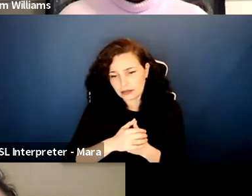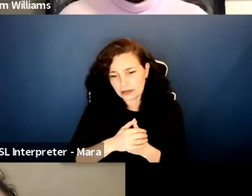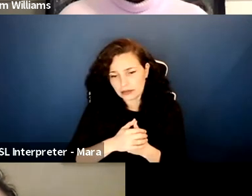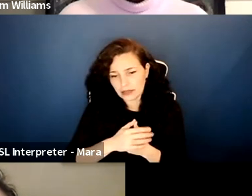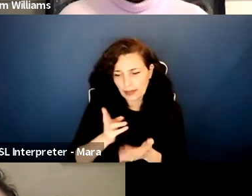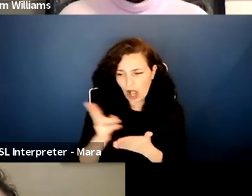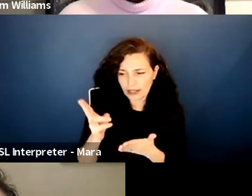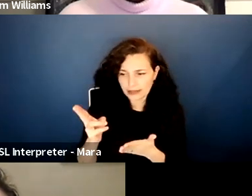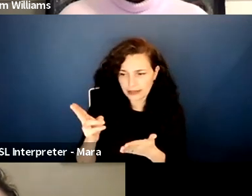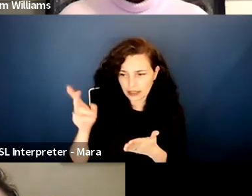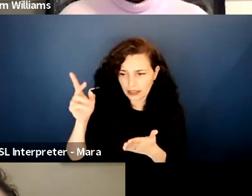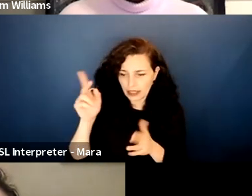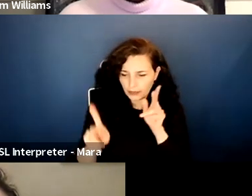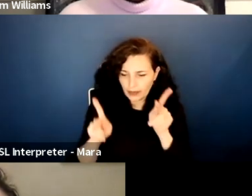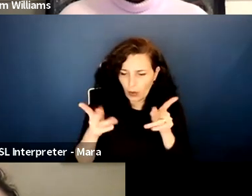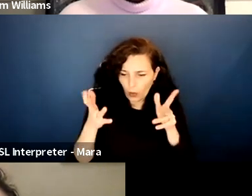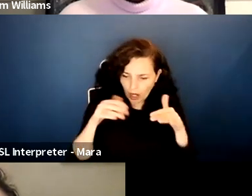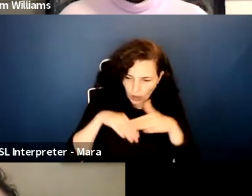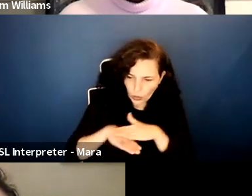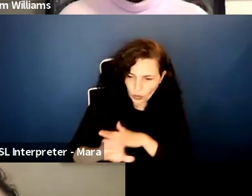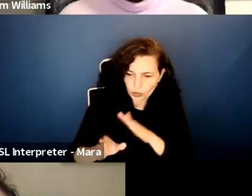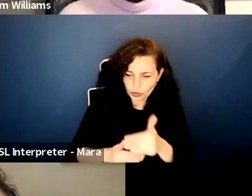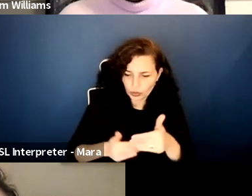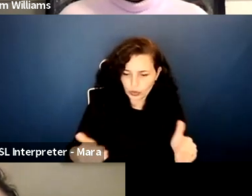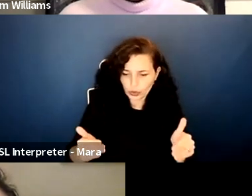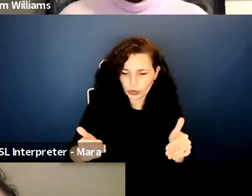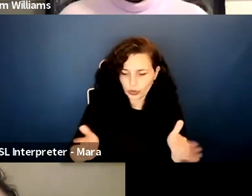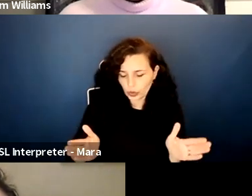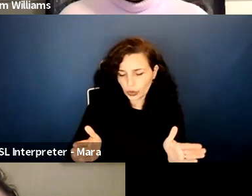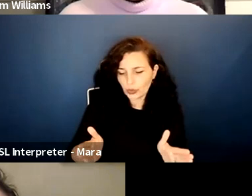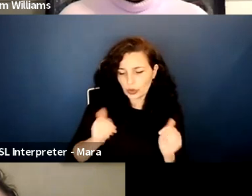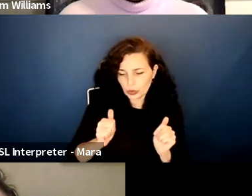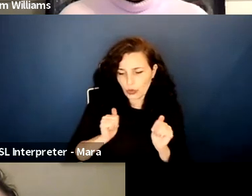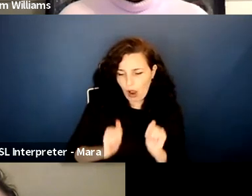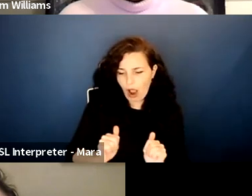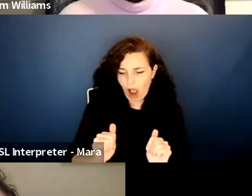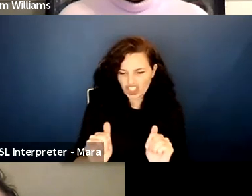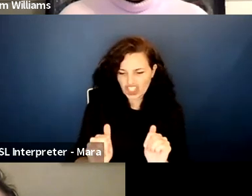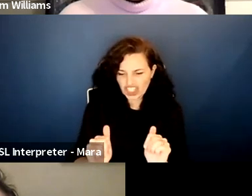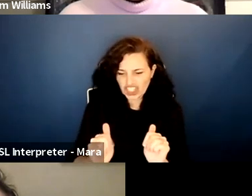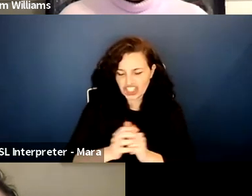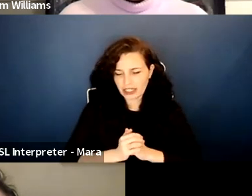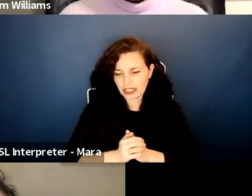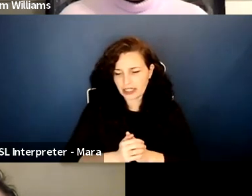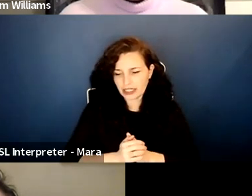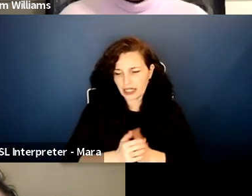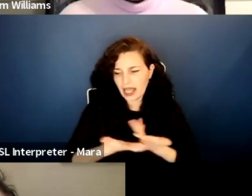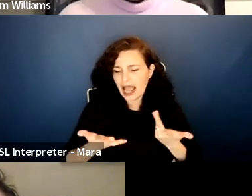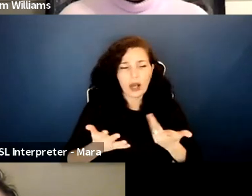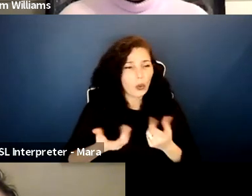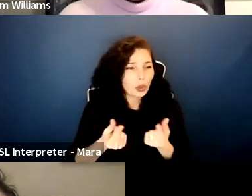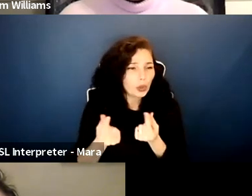room to audition. How do they deal with that? They look young, but they're older,